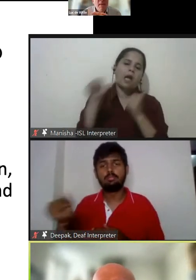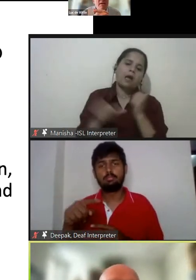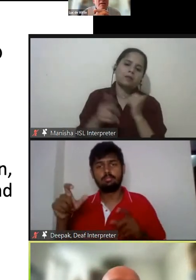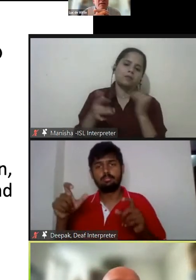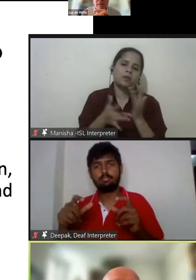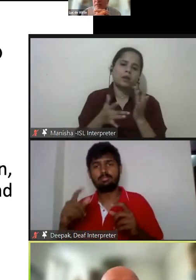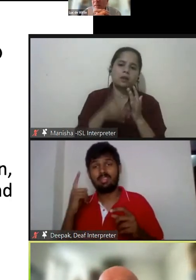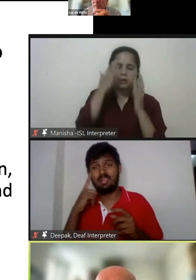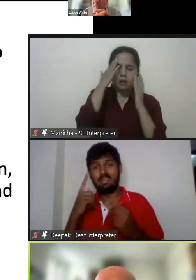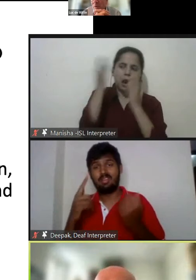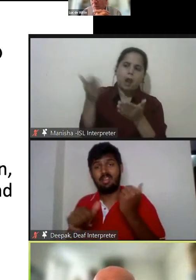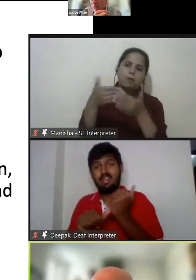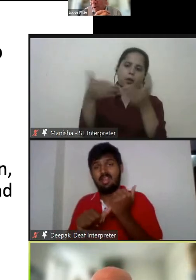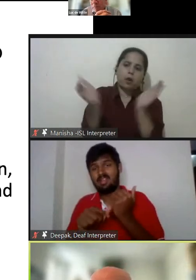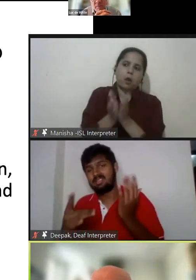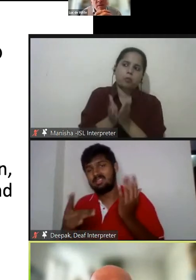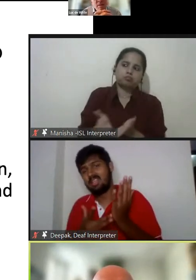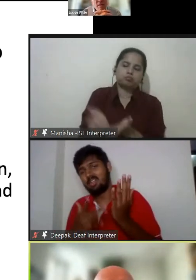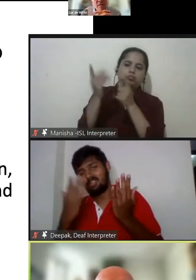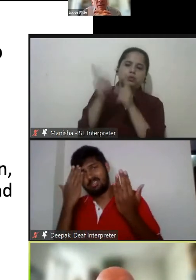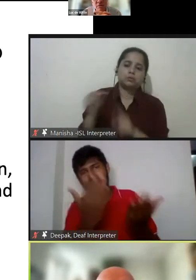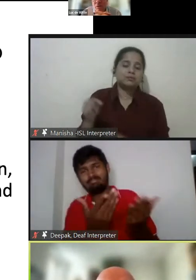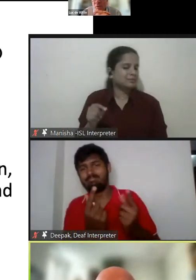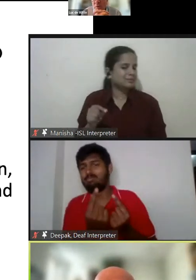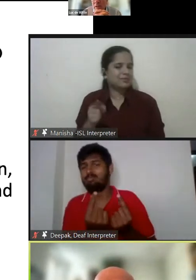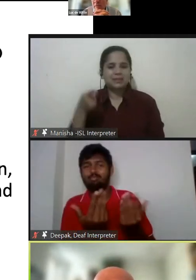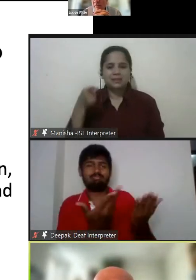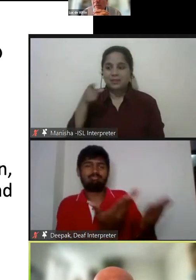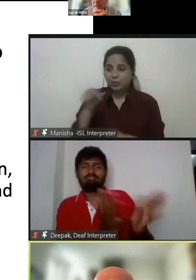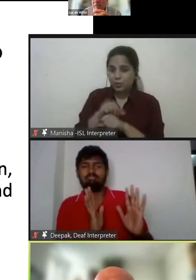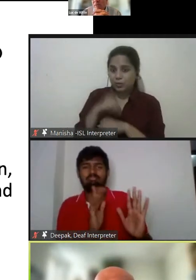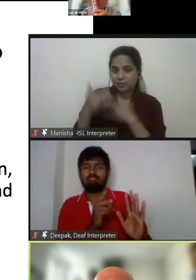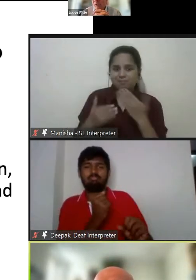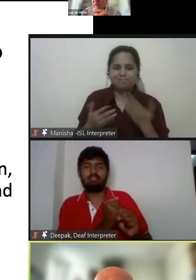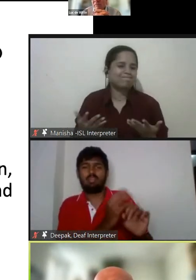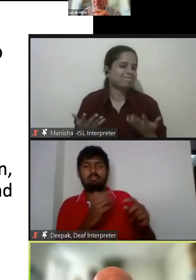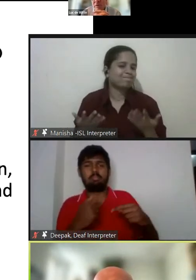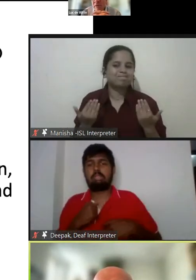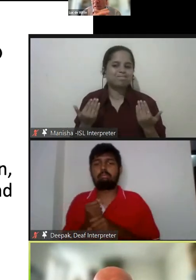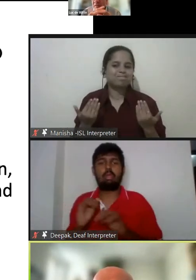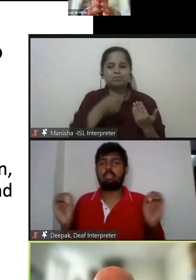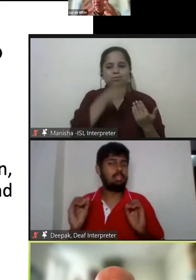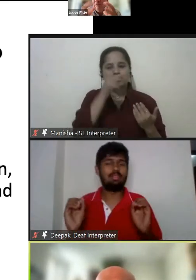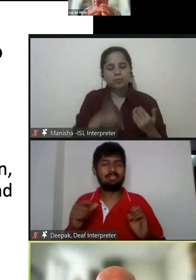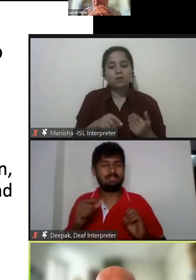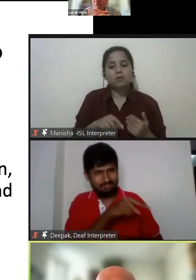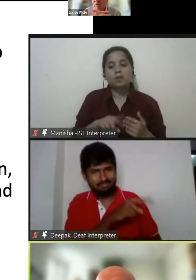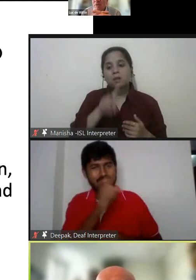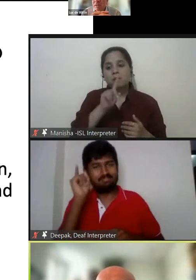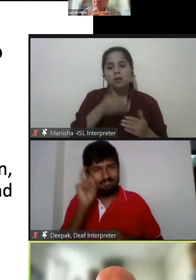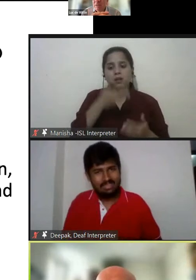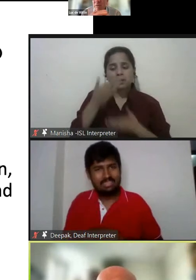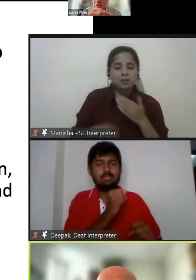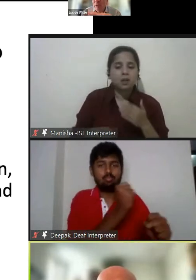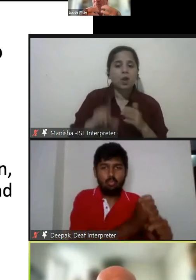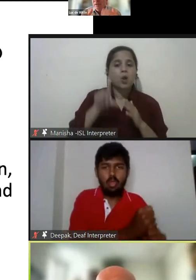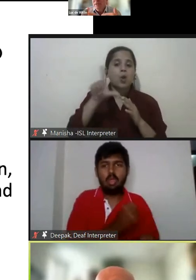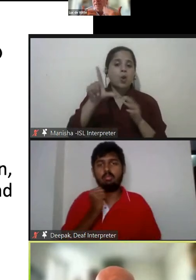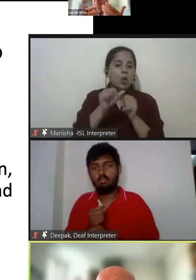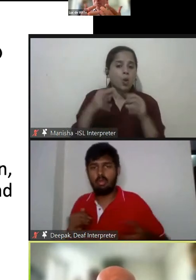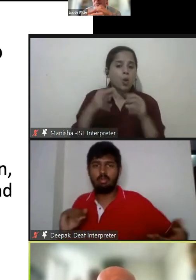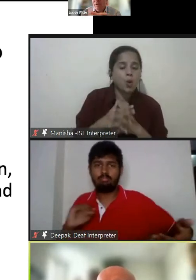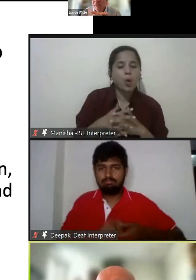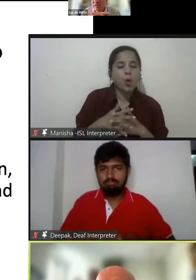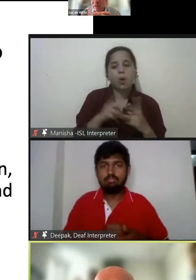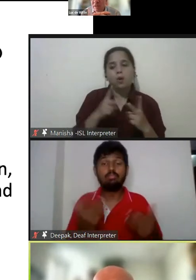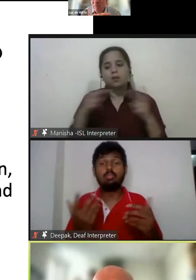community. It won't work. You need, on a country level, you need legislative frameworks. There has to be a law